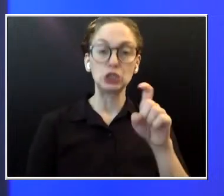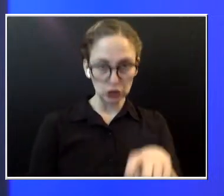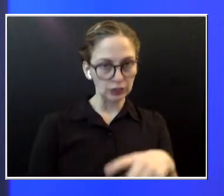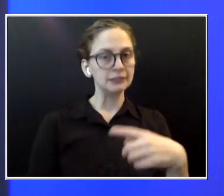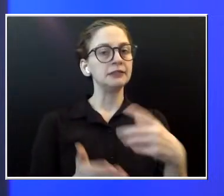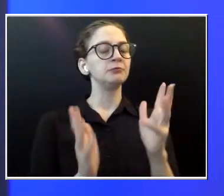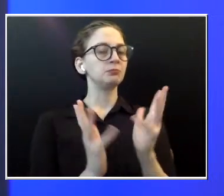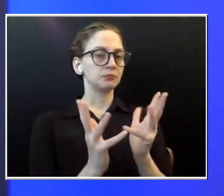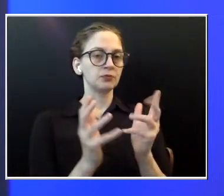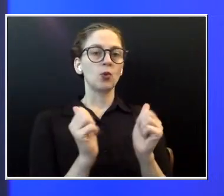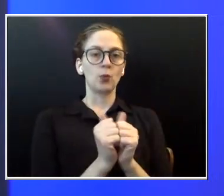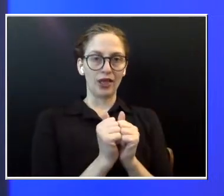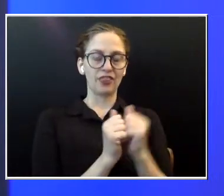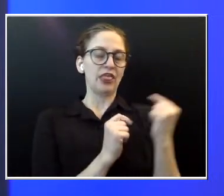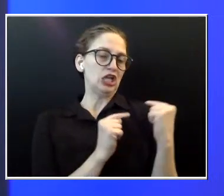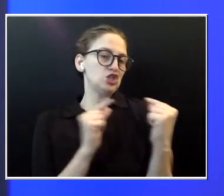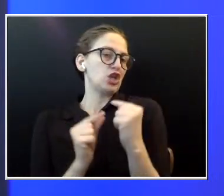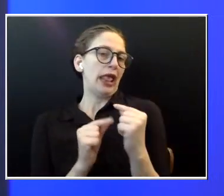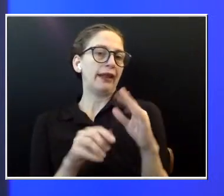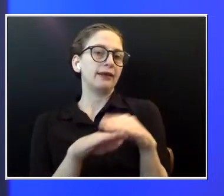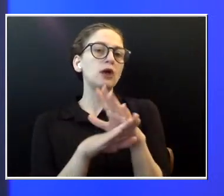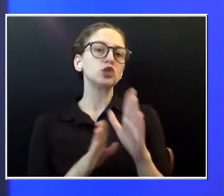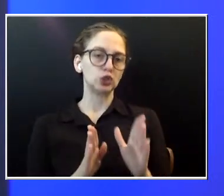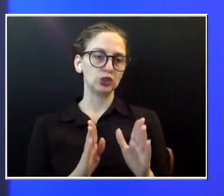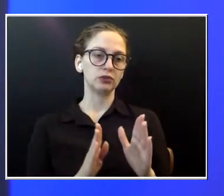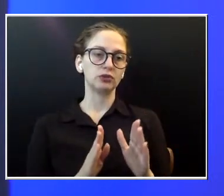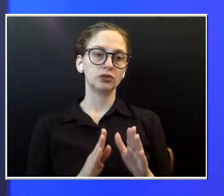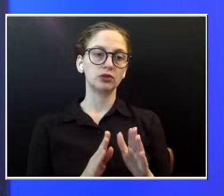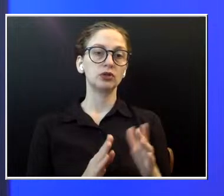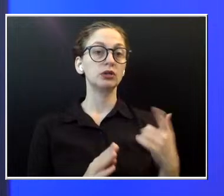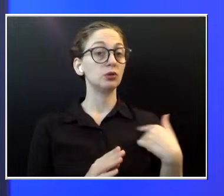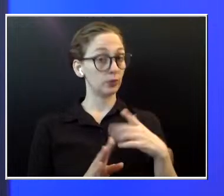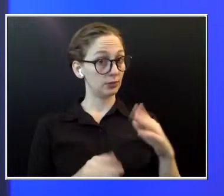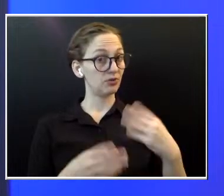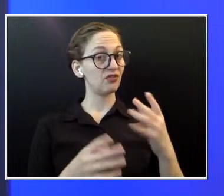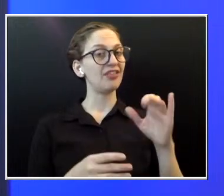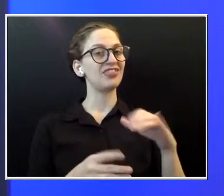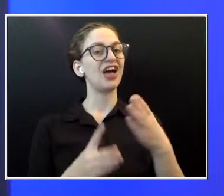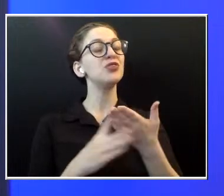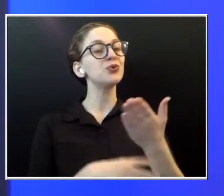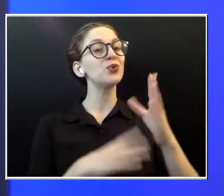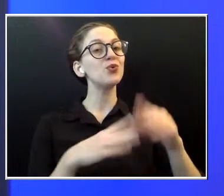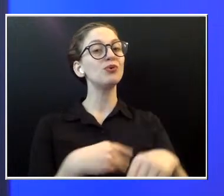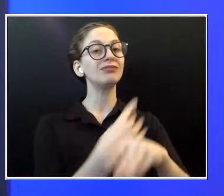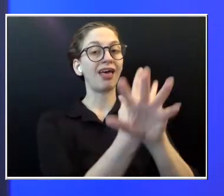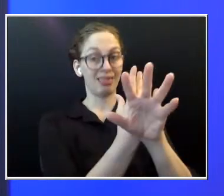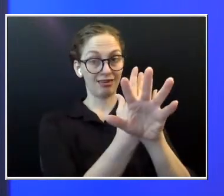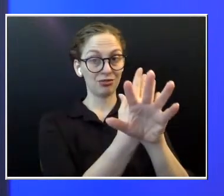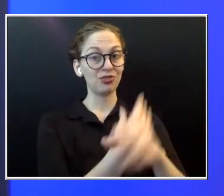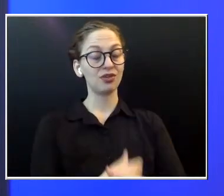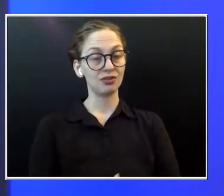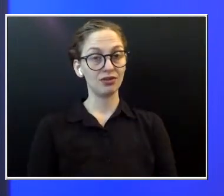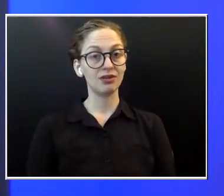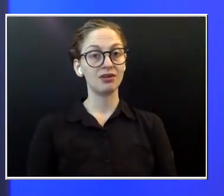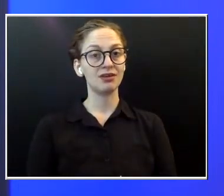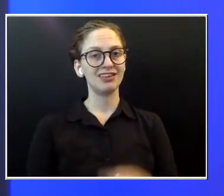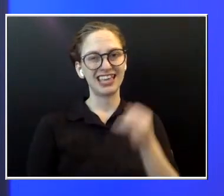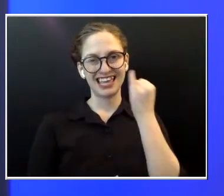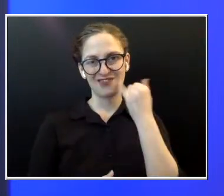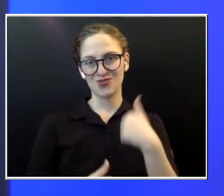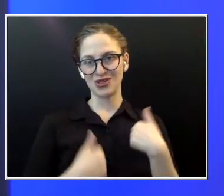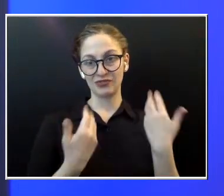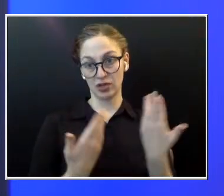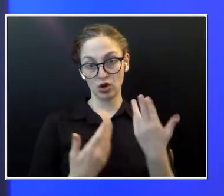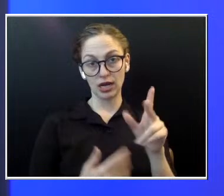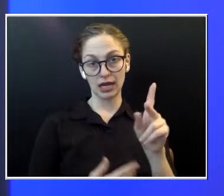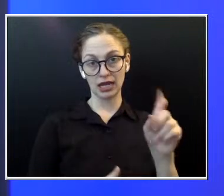a genetic counselor. We offer genetic counseling via telehealth for individuals that live in Kansas here at the University of